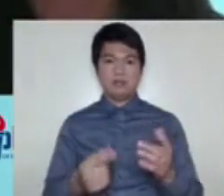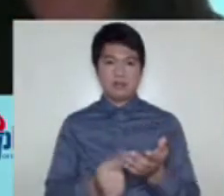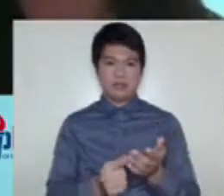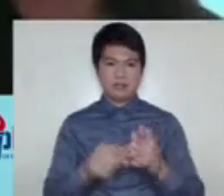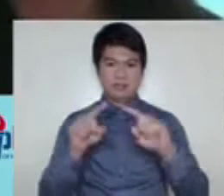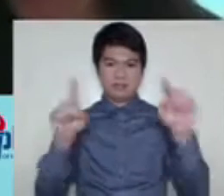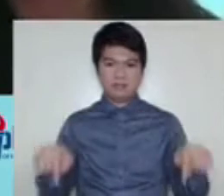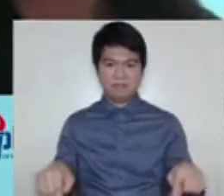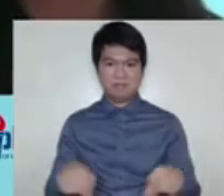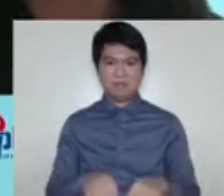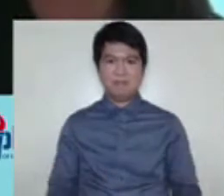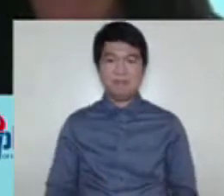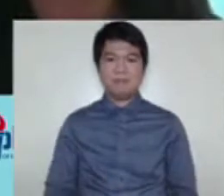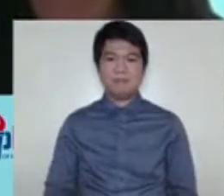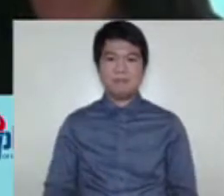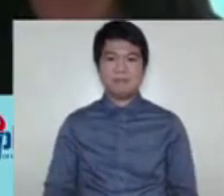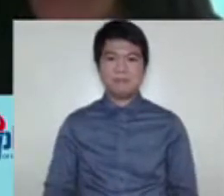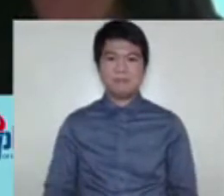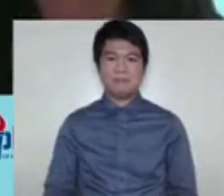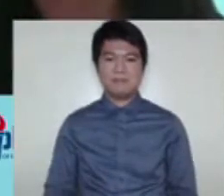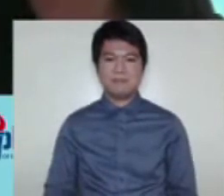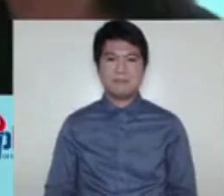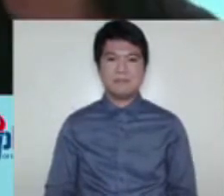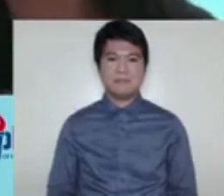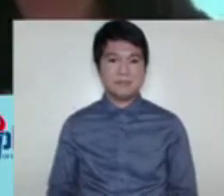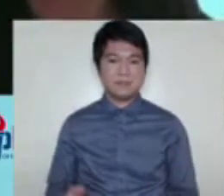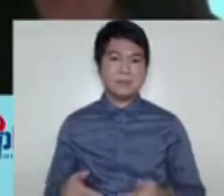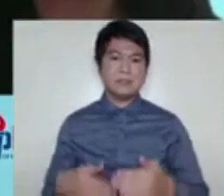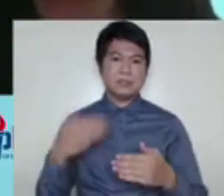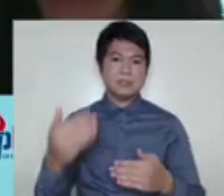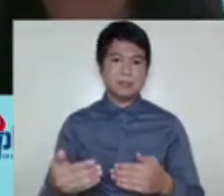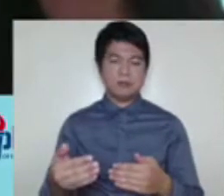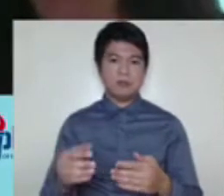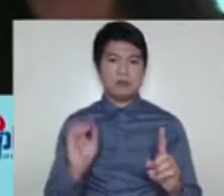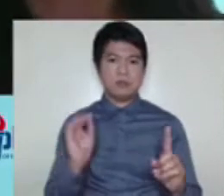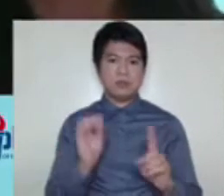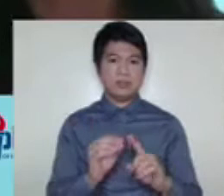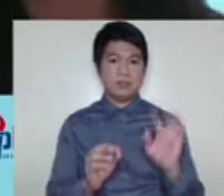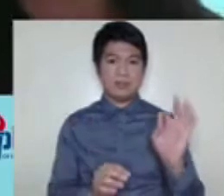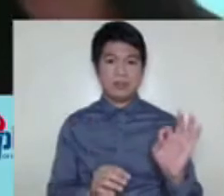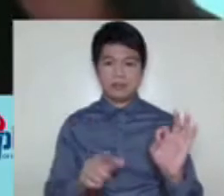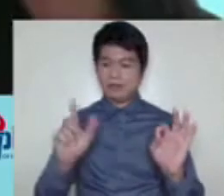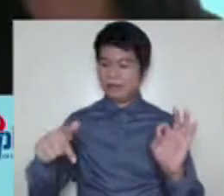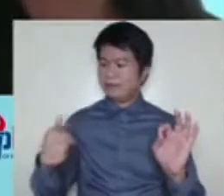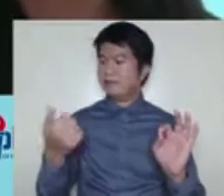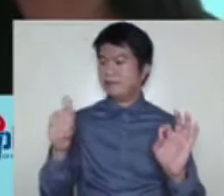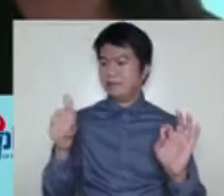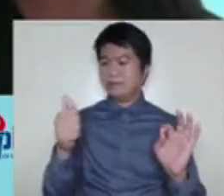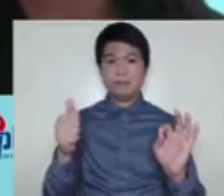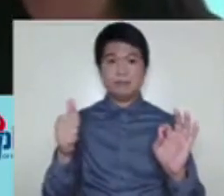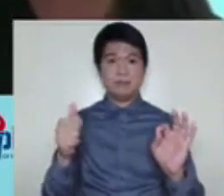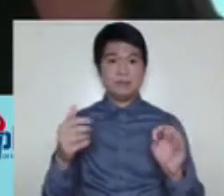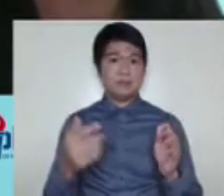Now, let's move on to Objective 9 and later on Objective 10. Earlier, when I presented to you the summary list